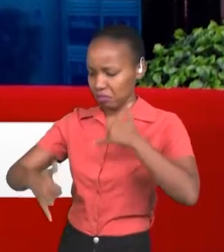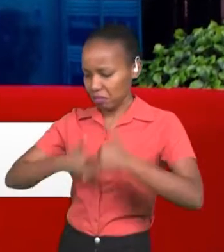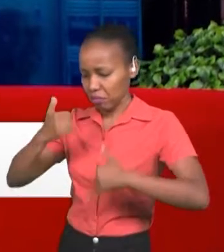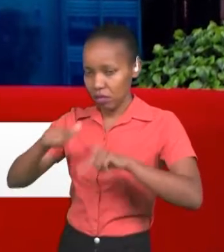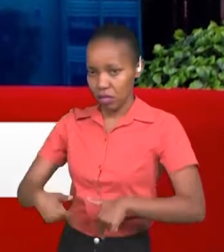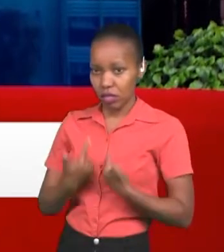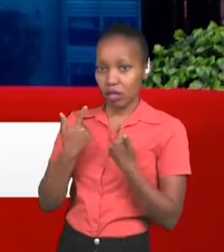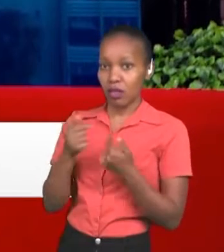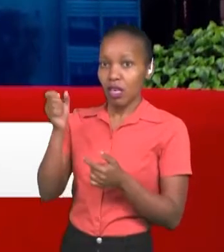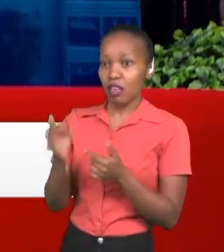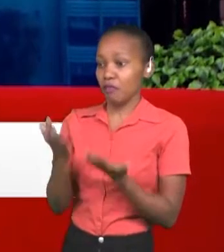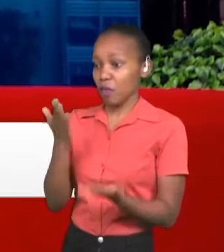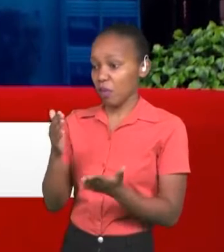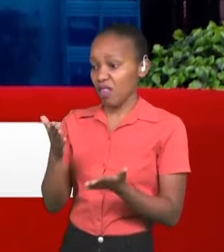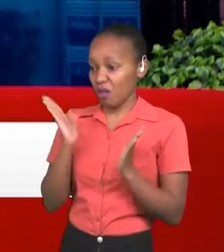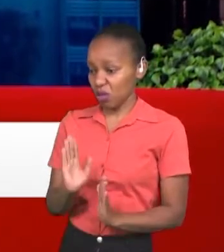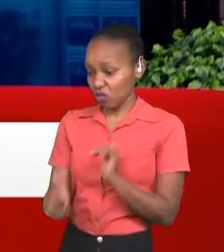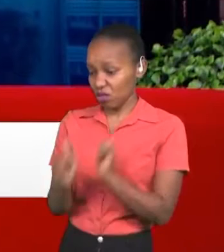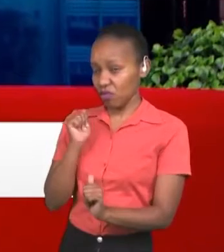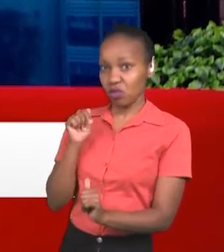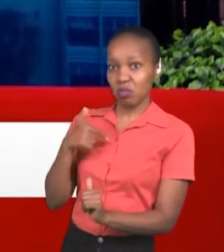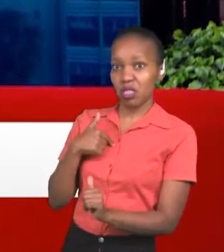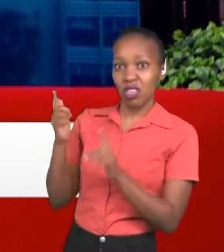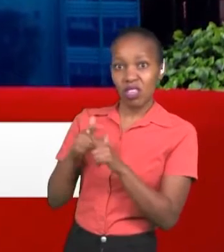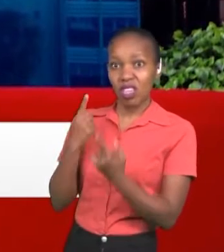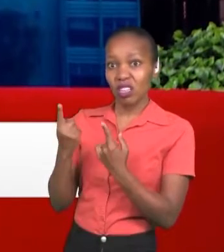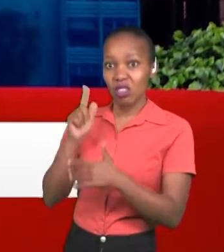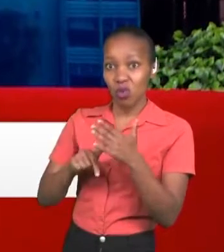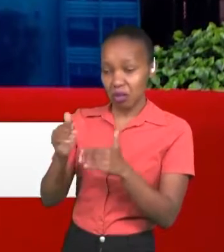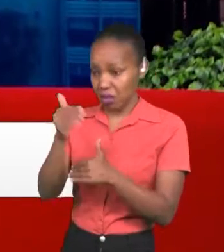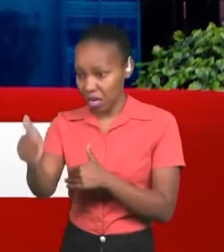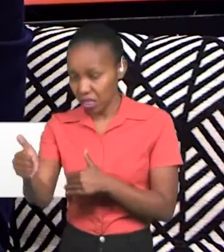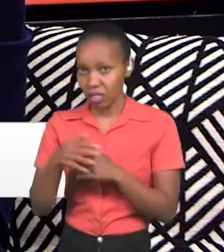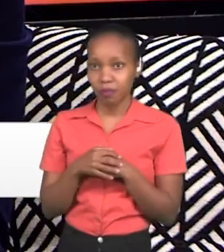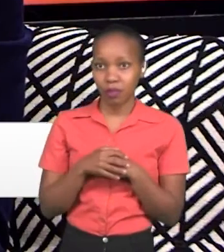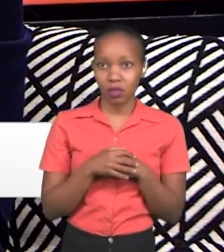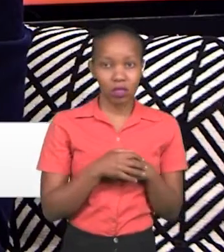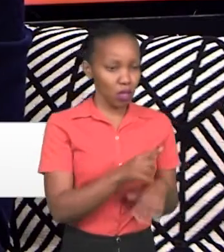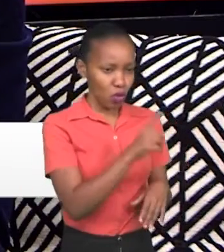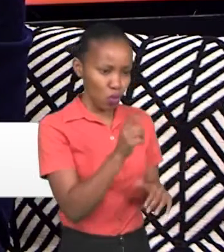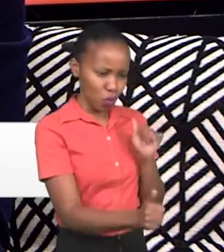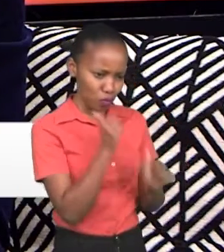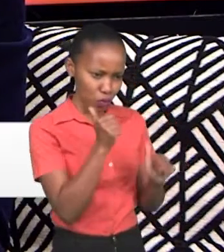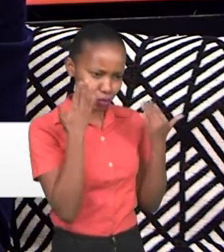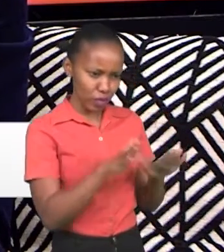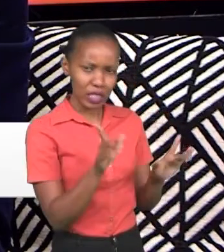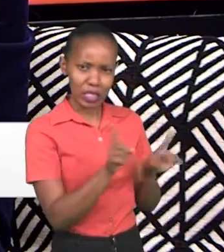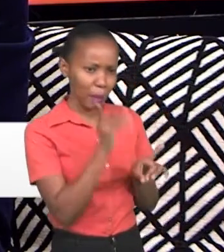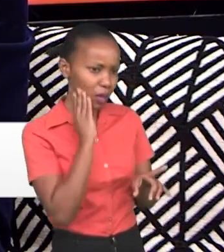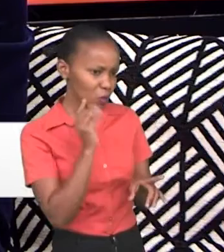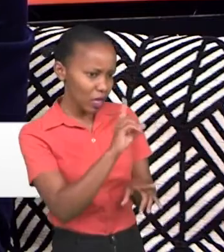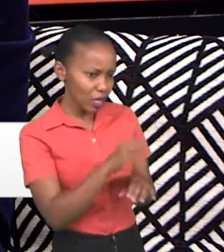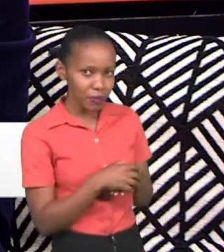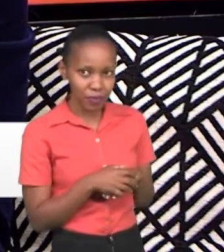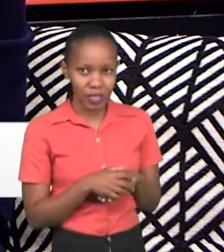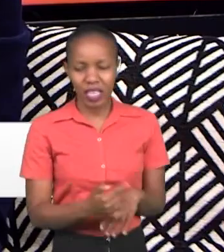Mm-hmm. So in case I get rejected, I'm like, next. Wow. There's always a line. Interesting. Ushai kataliwa place? Mimi, yeah.